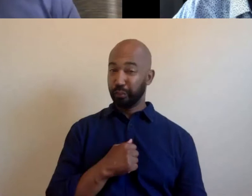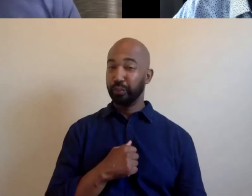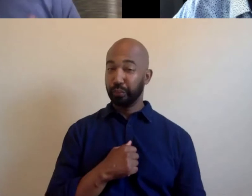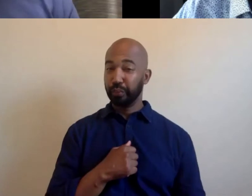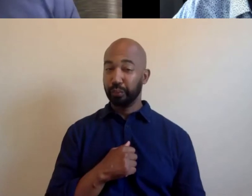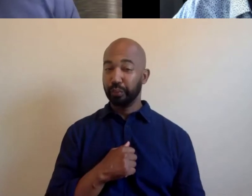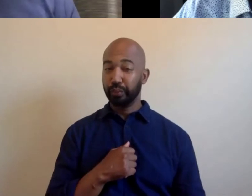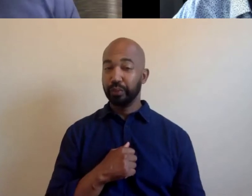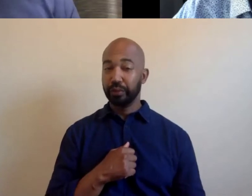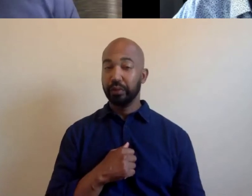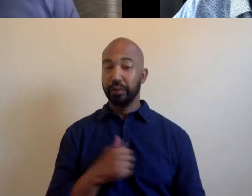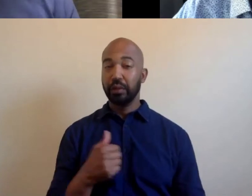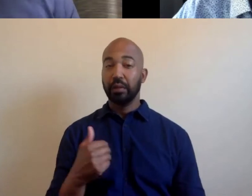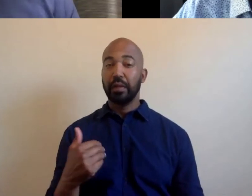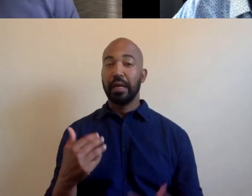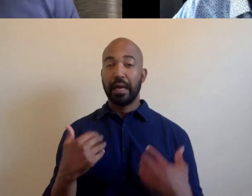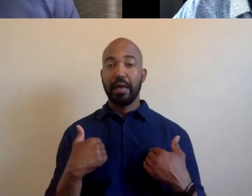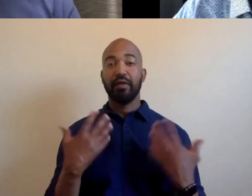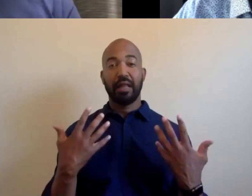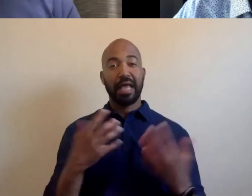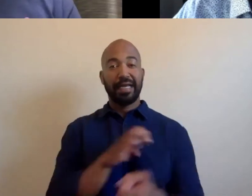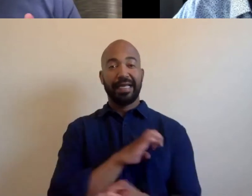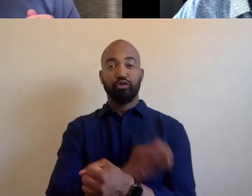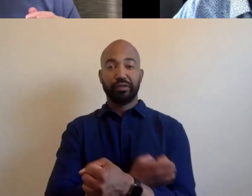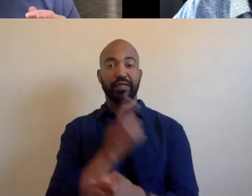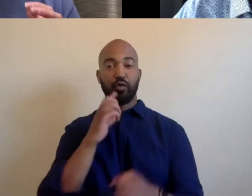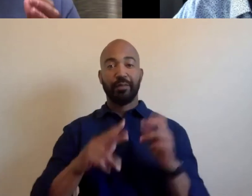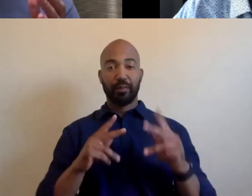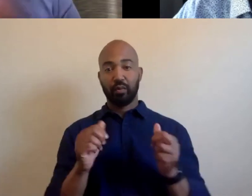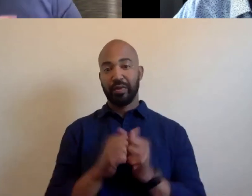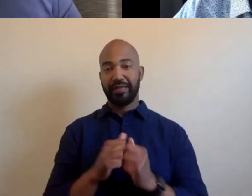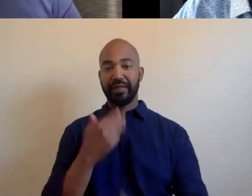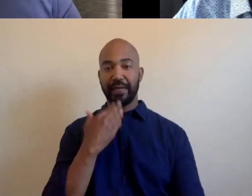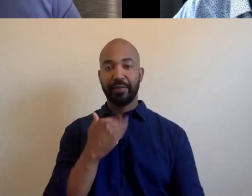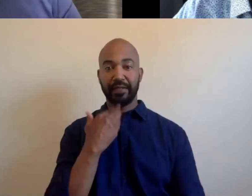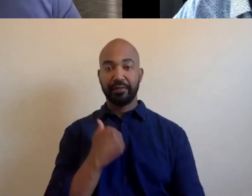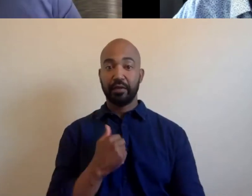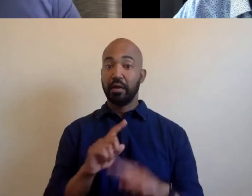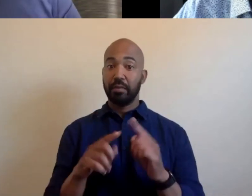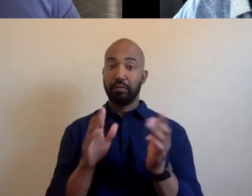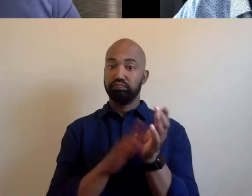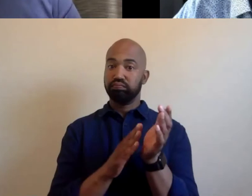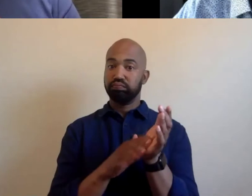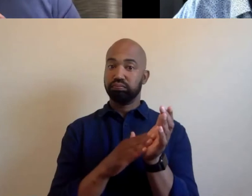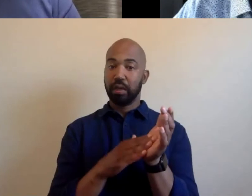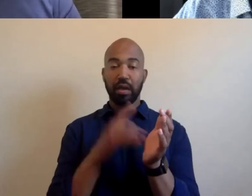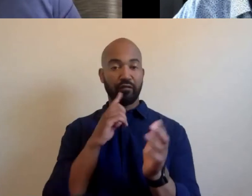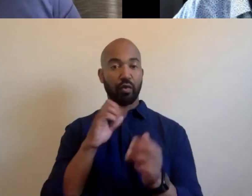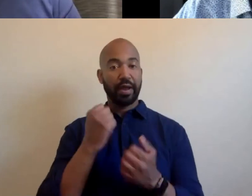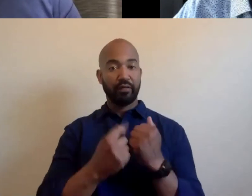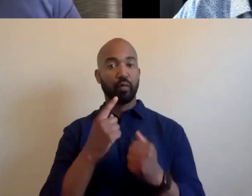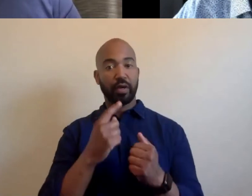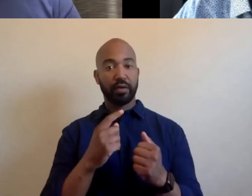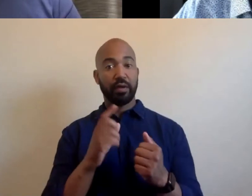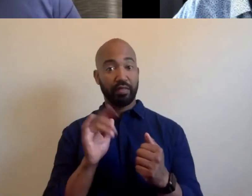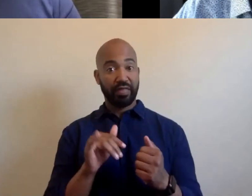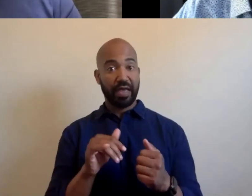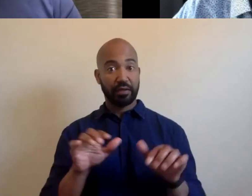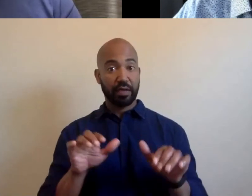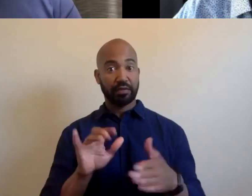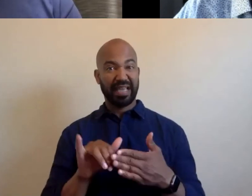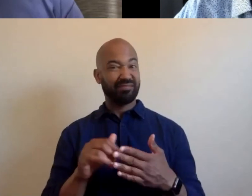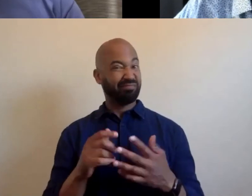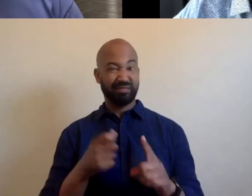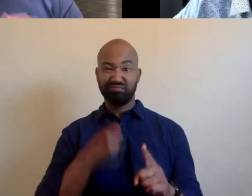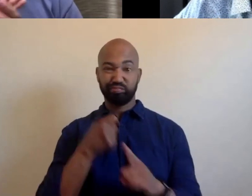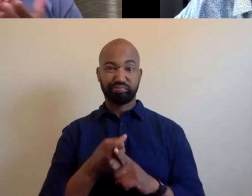it's a lot of energy for folks who have diabetes, and it's kudos to everyone who does, because it's definitely very prevalent in the United